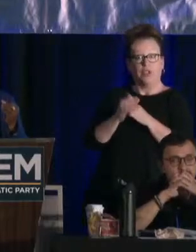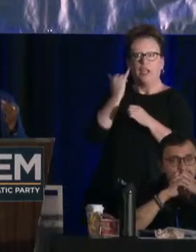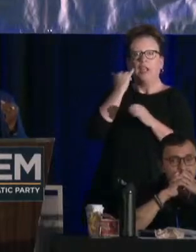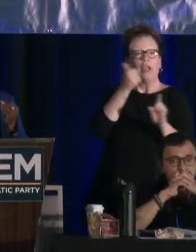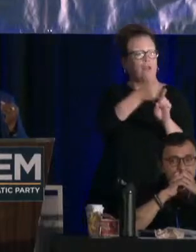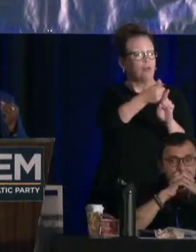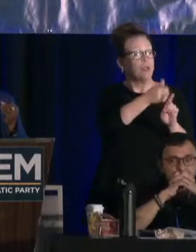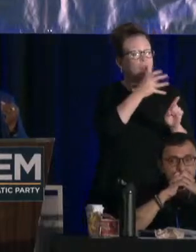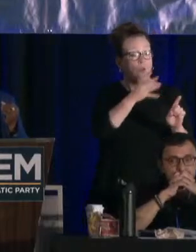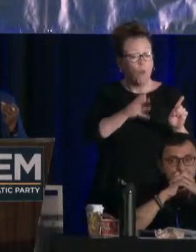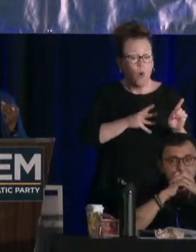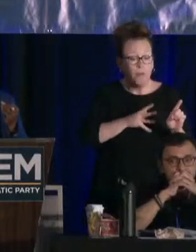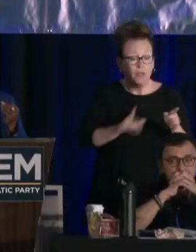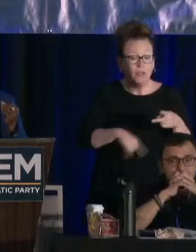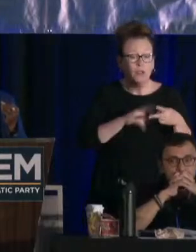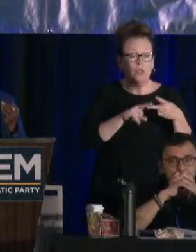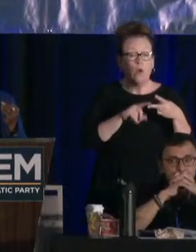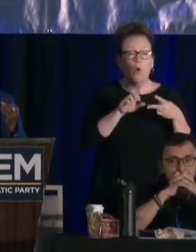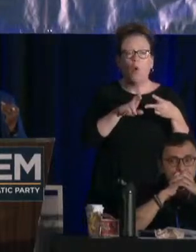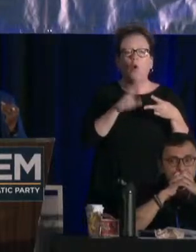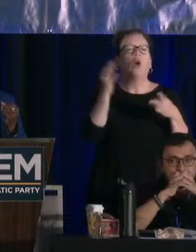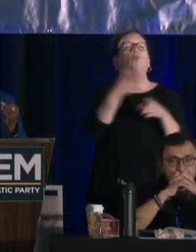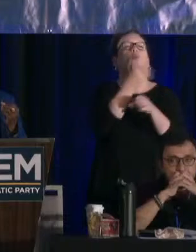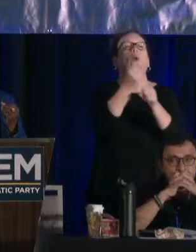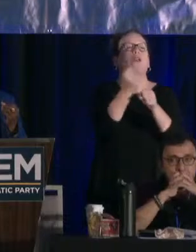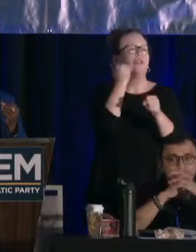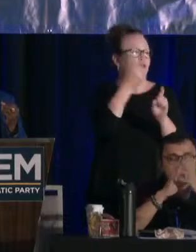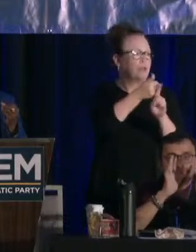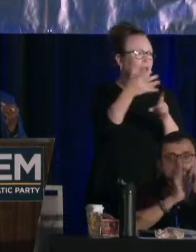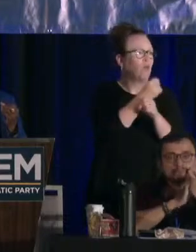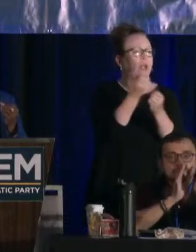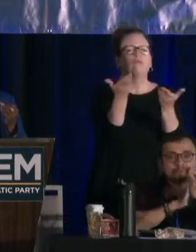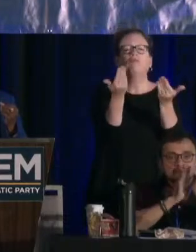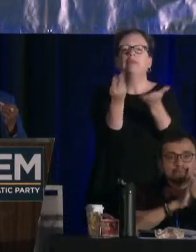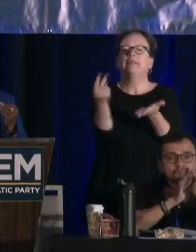winner of one of those, please stand.